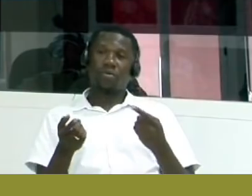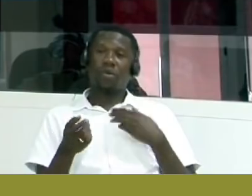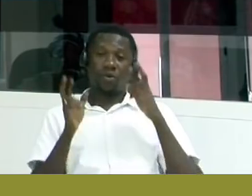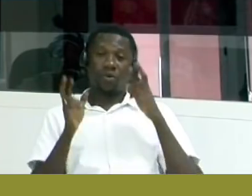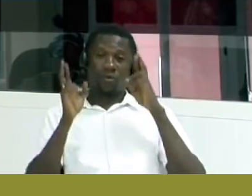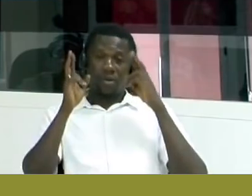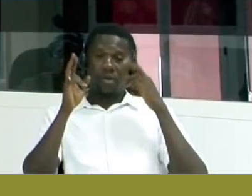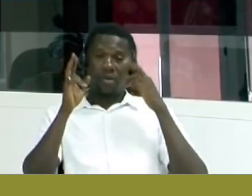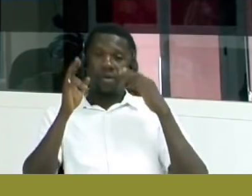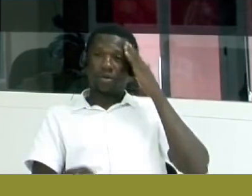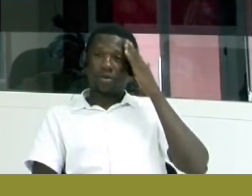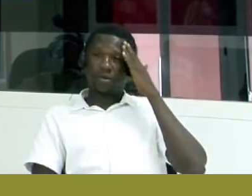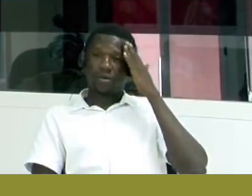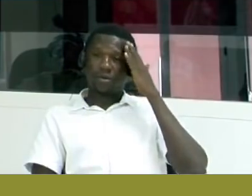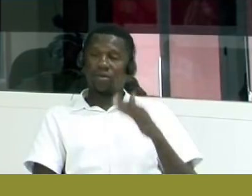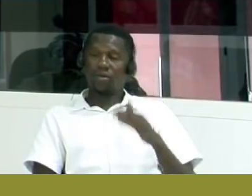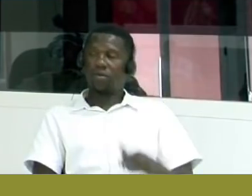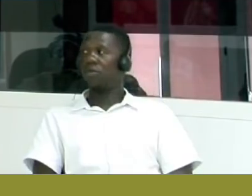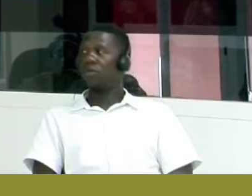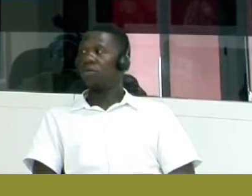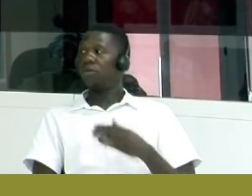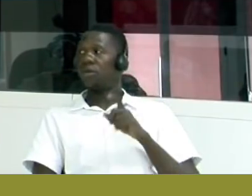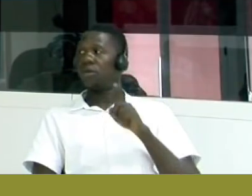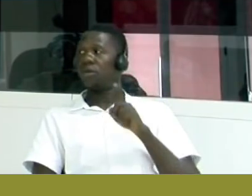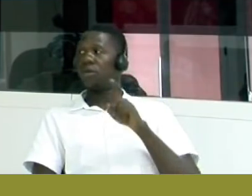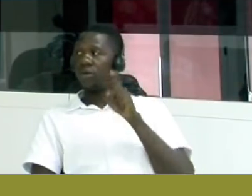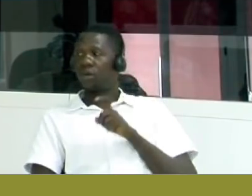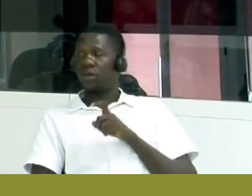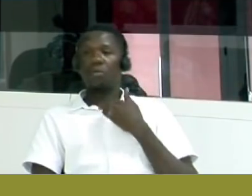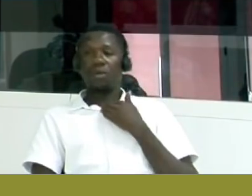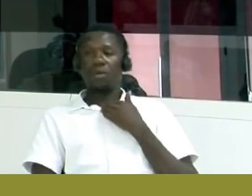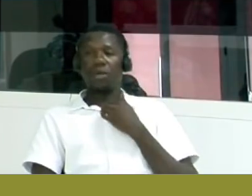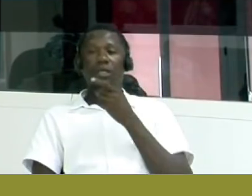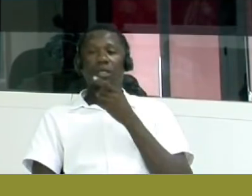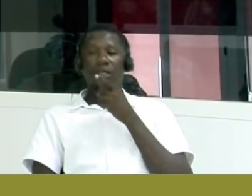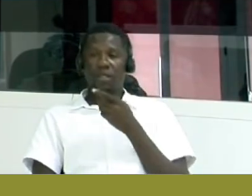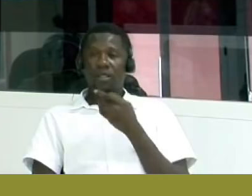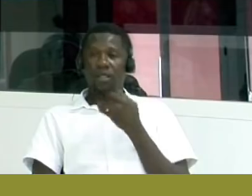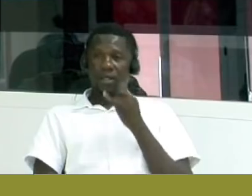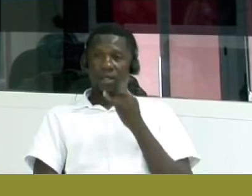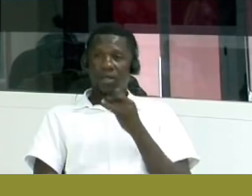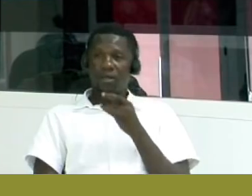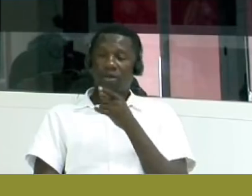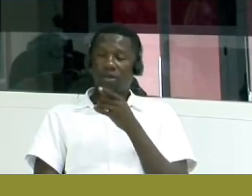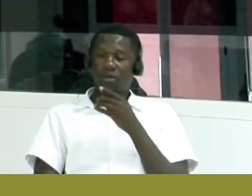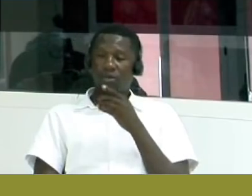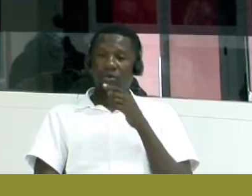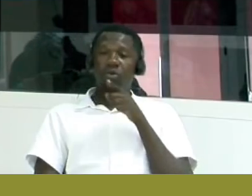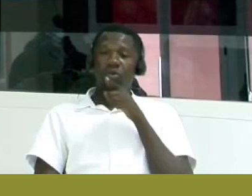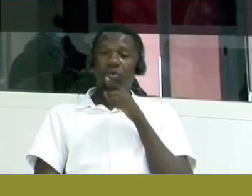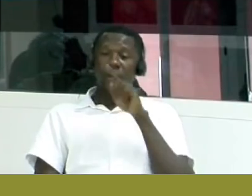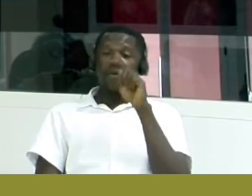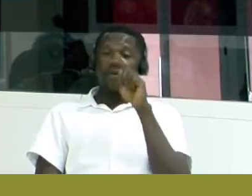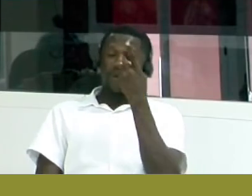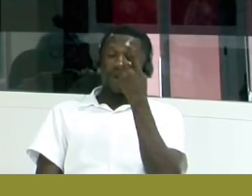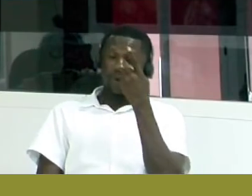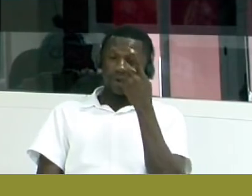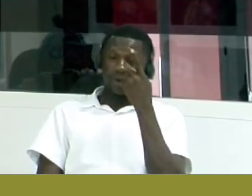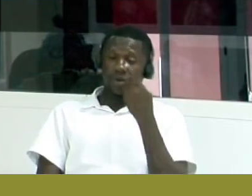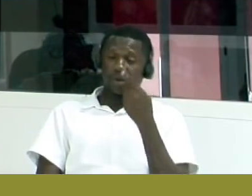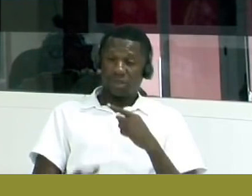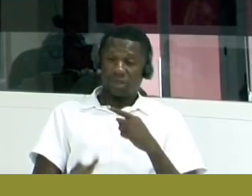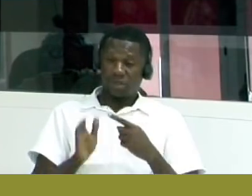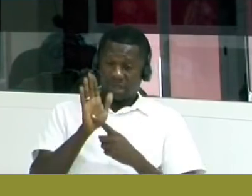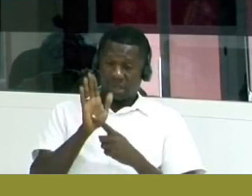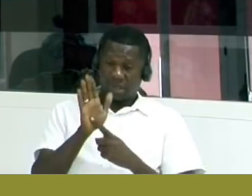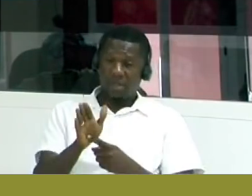knew. But the question I am asking is, did you first establish